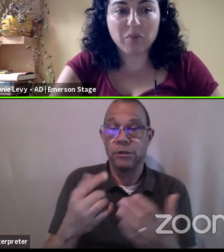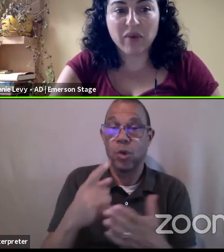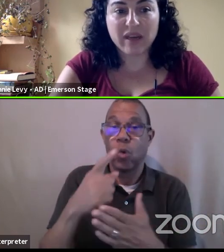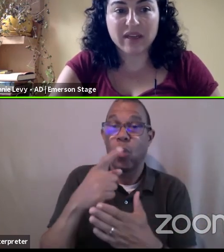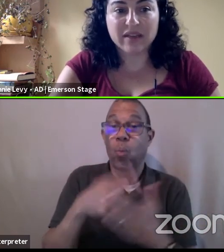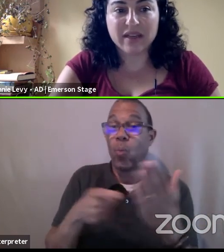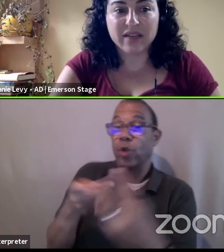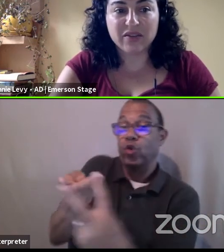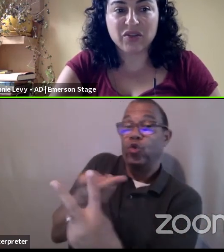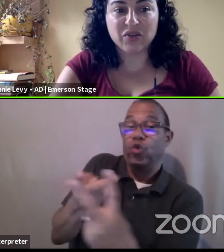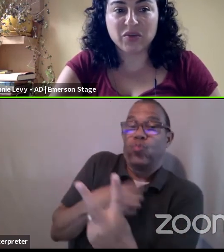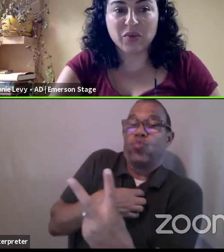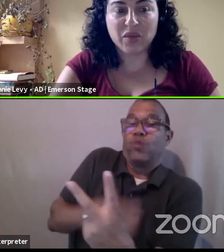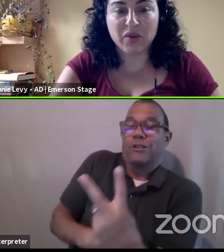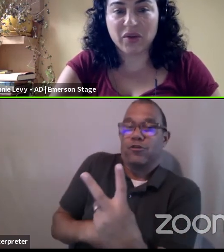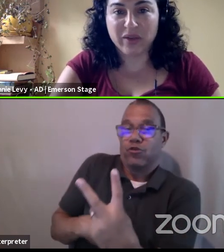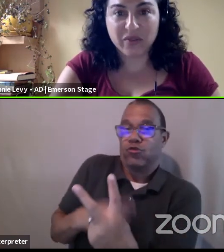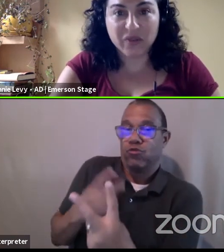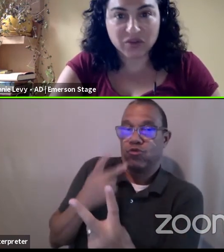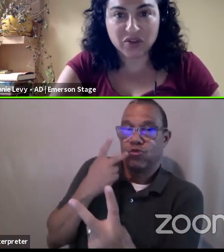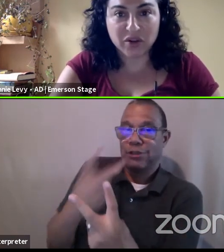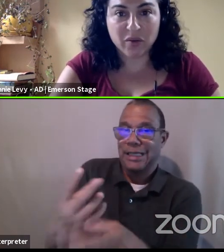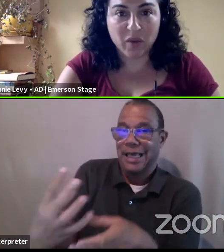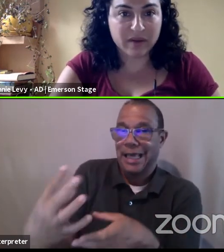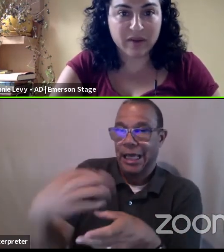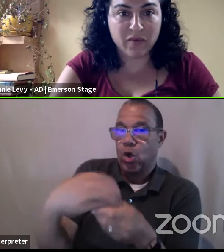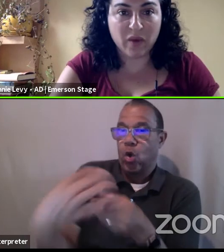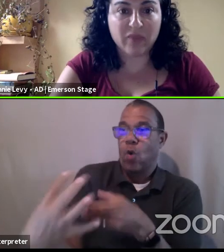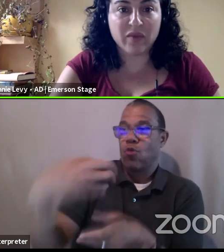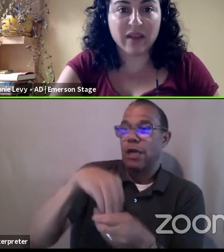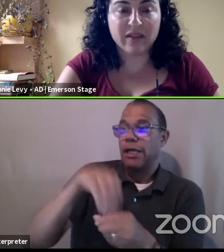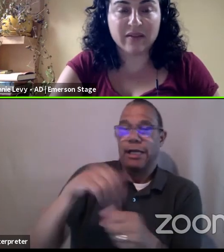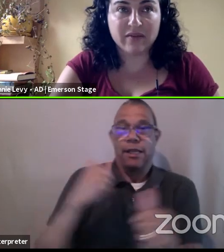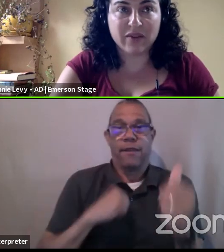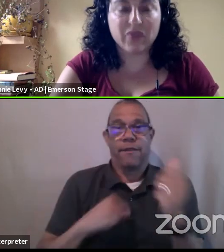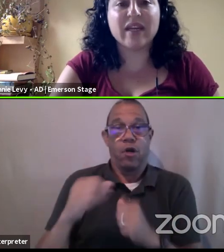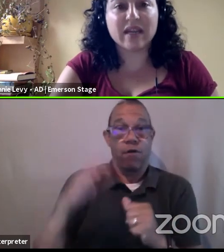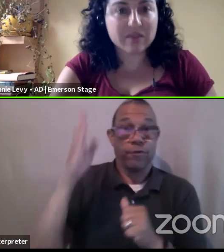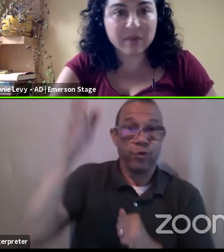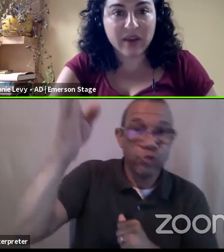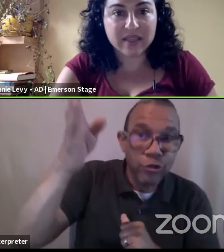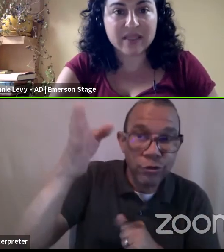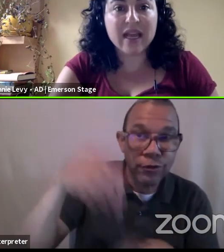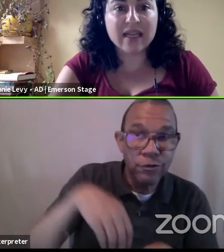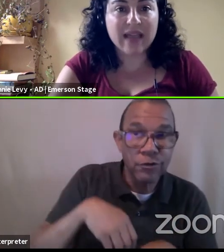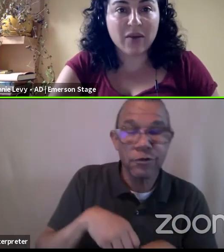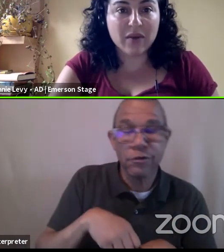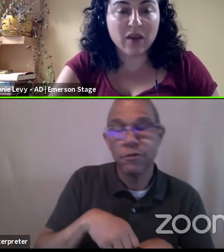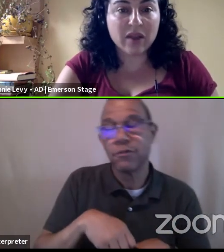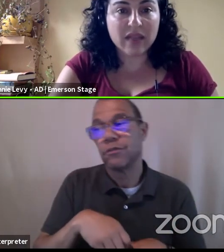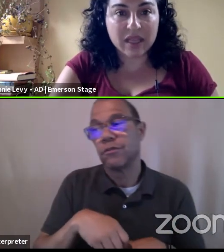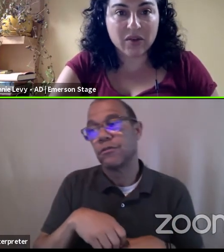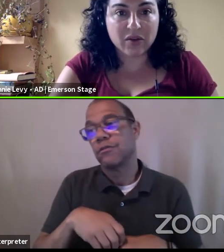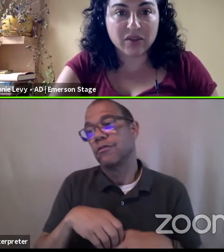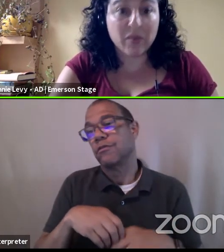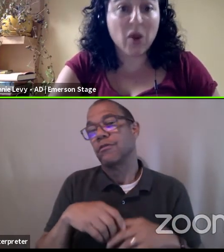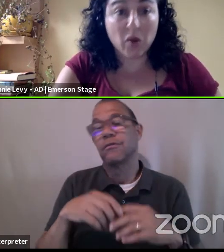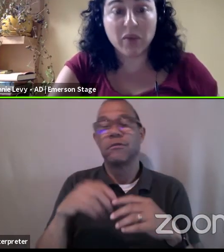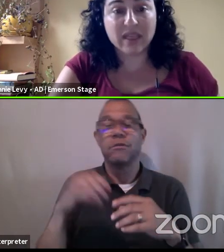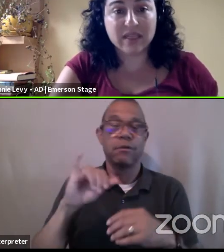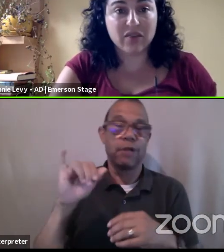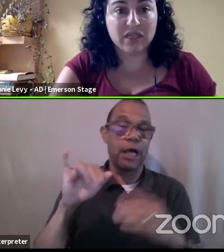incorporated into theater in the future? What, uh, what have we created an experience now in online theater